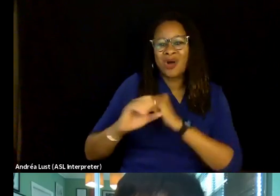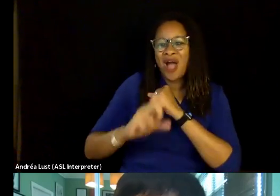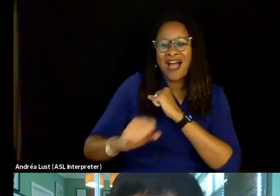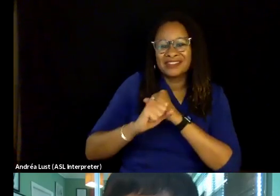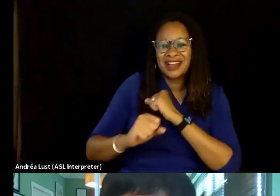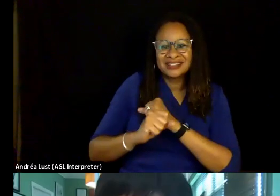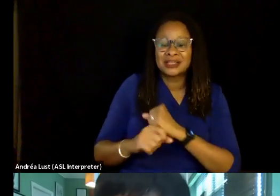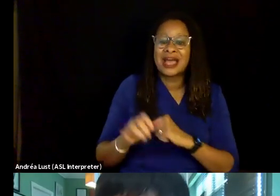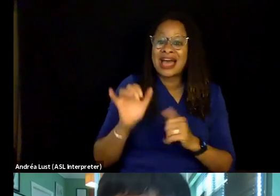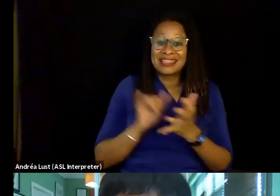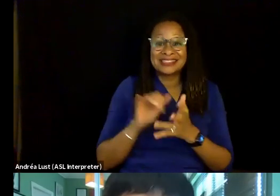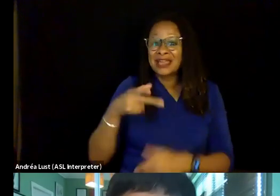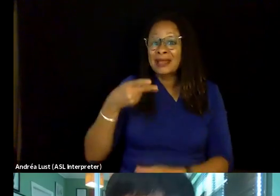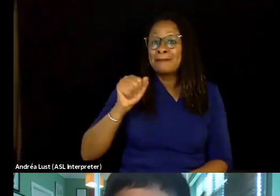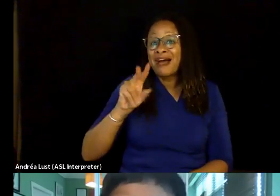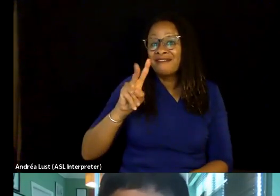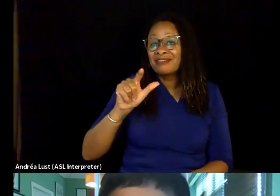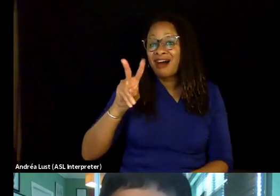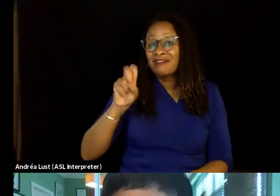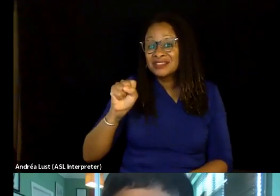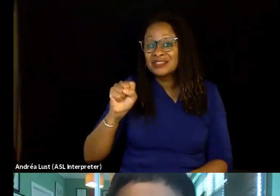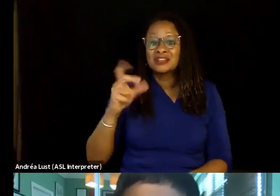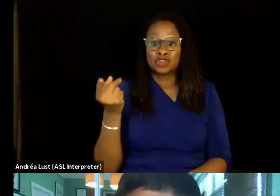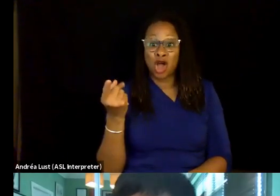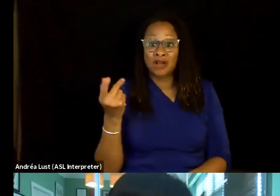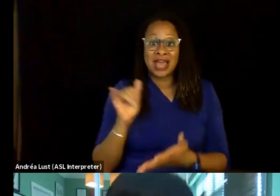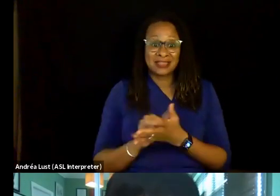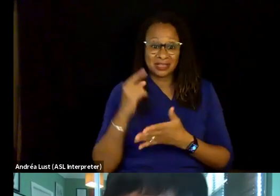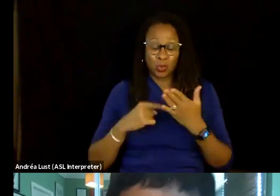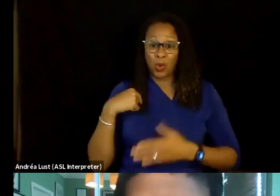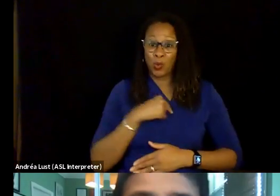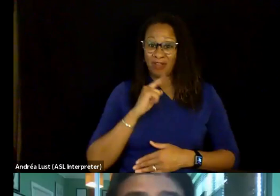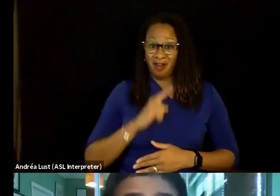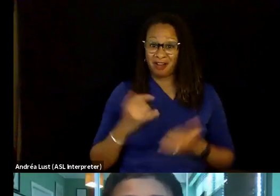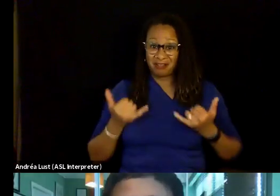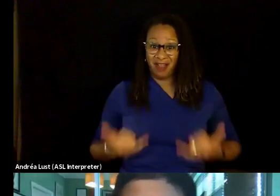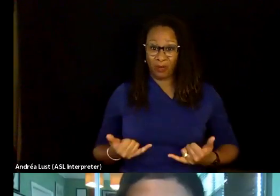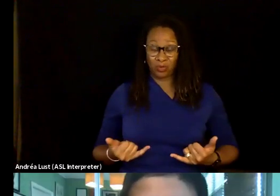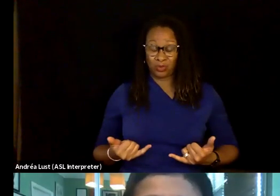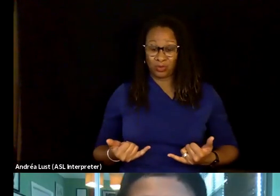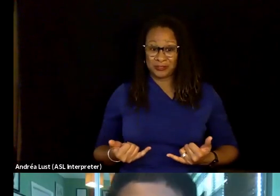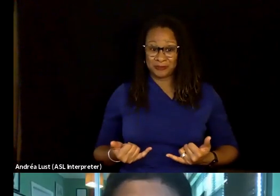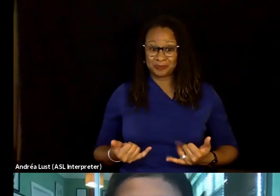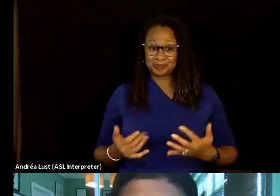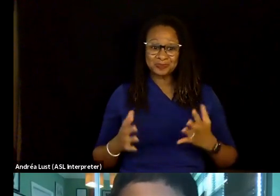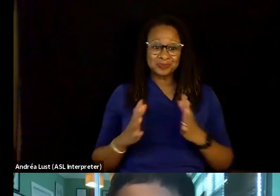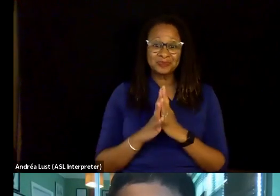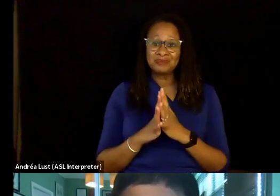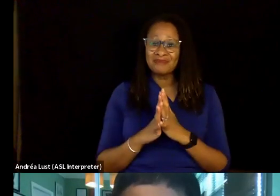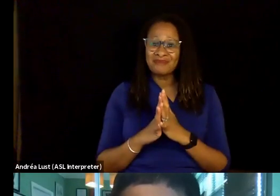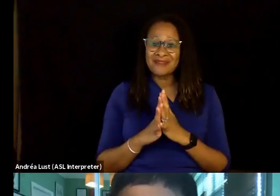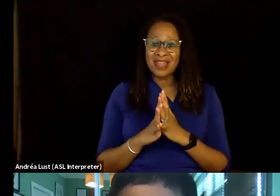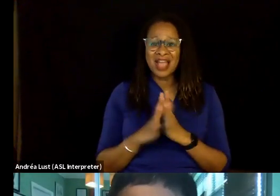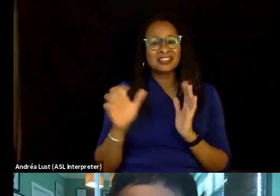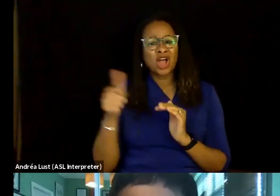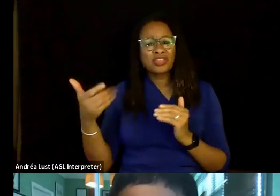is Pavlov's dogs, right? That's what we are here. Sorry. So you can, you know, and there's also the other thing that you asked,